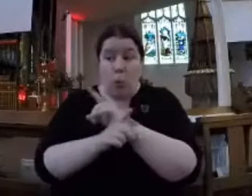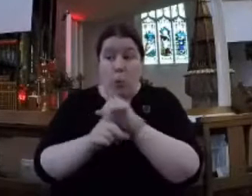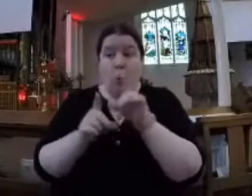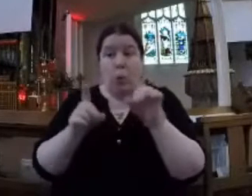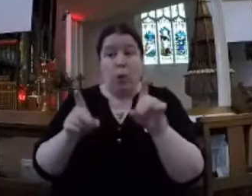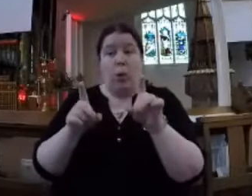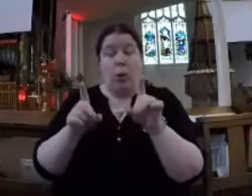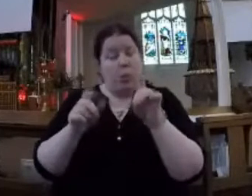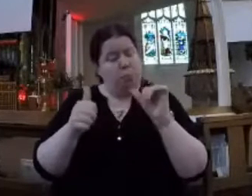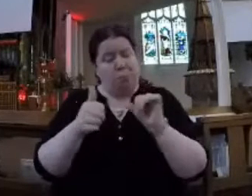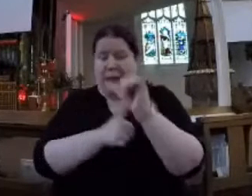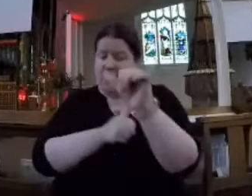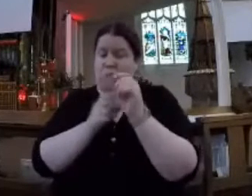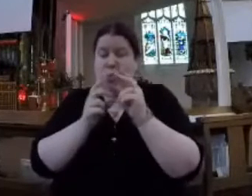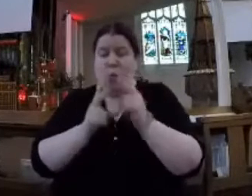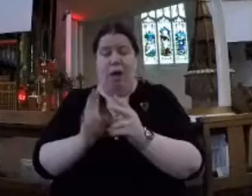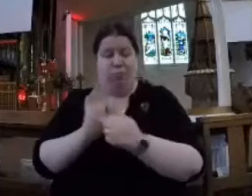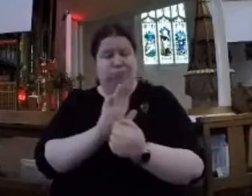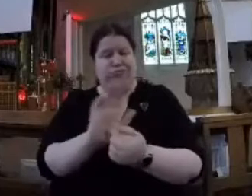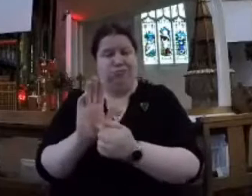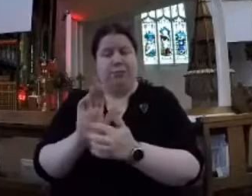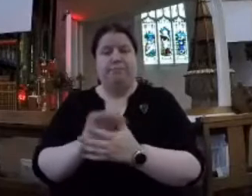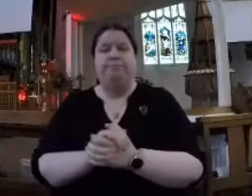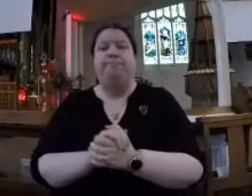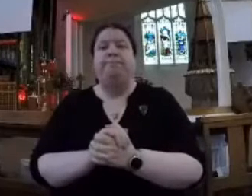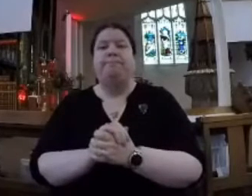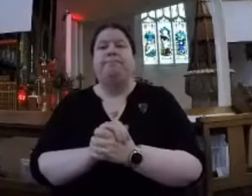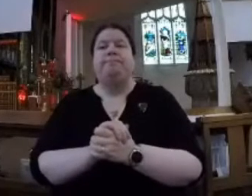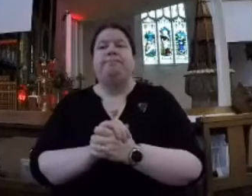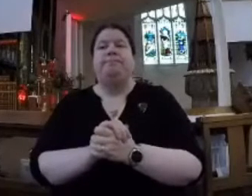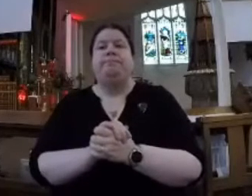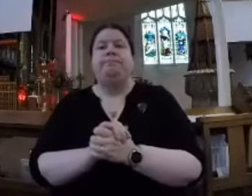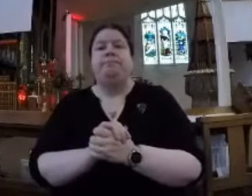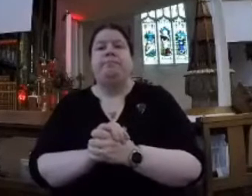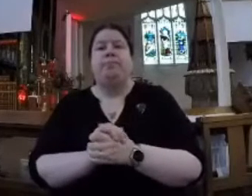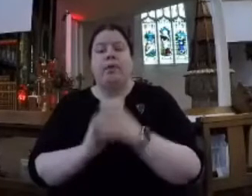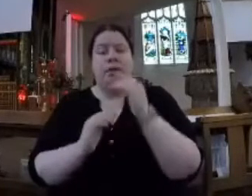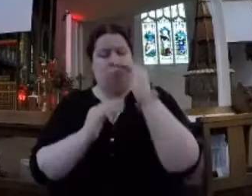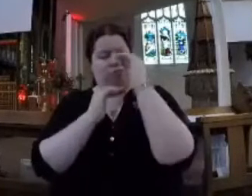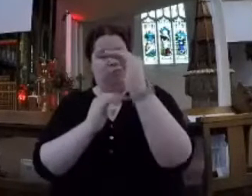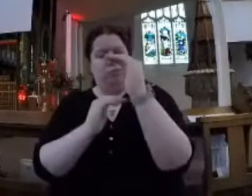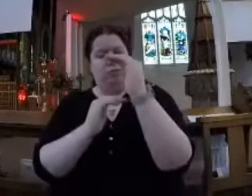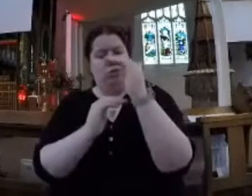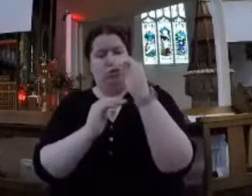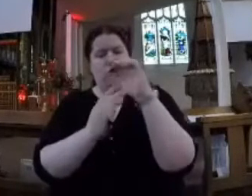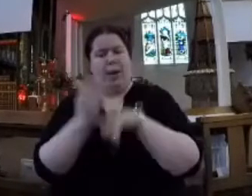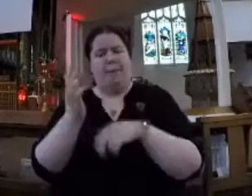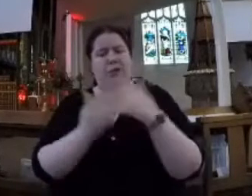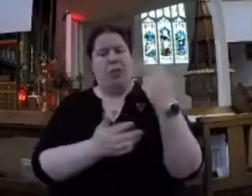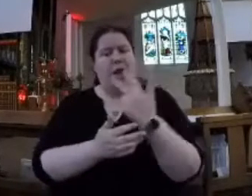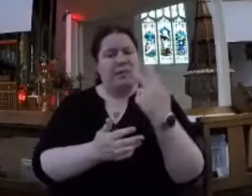the most excellent way. And then in 1 Corinthians 13 we have this beautiful passage. It's